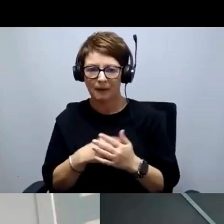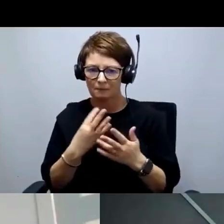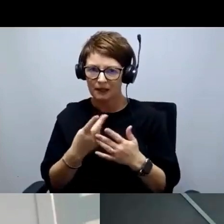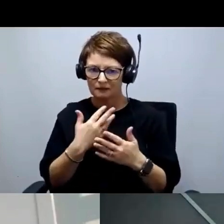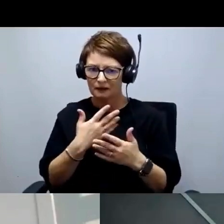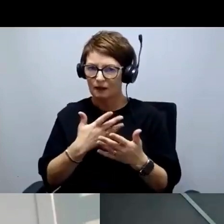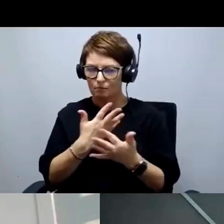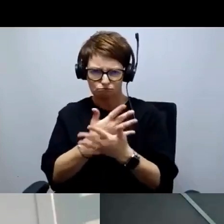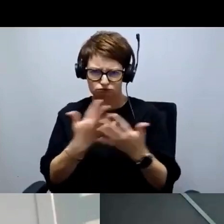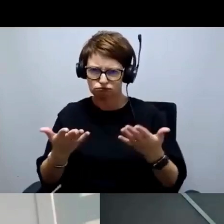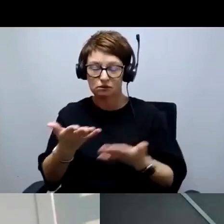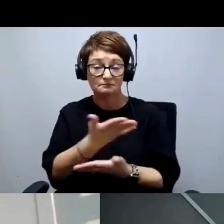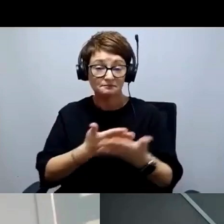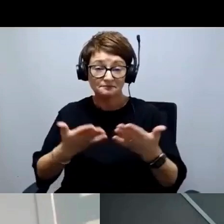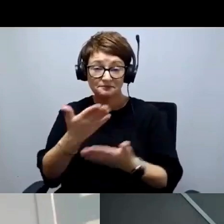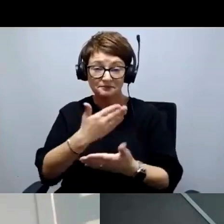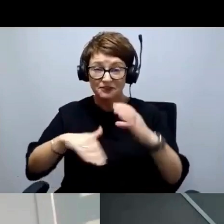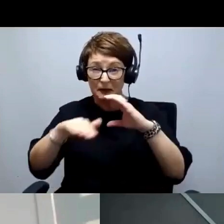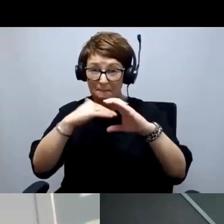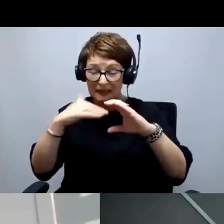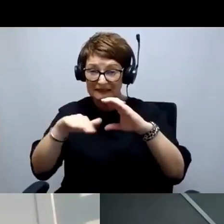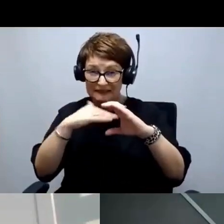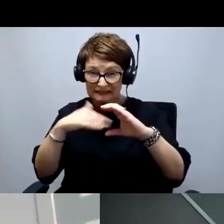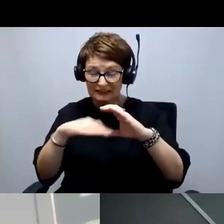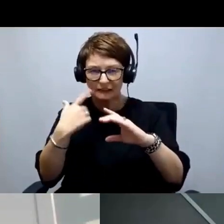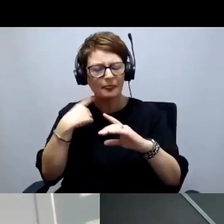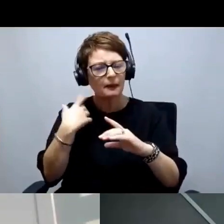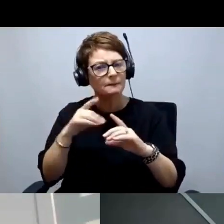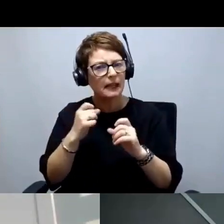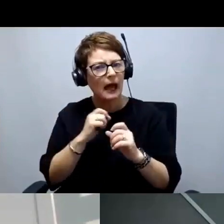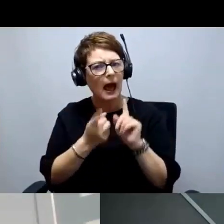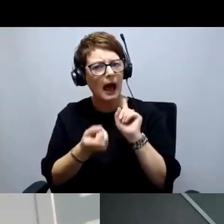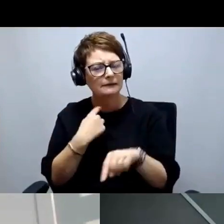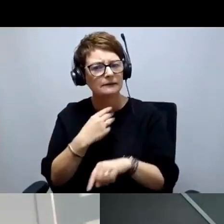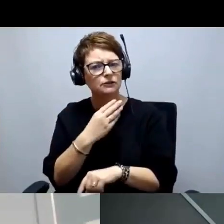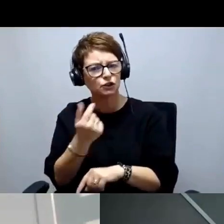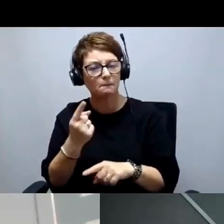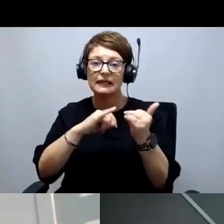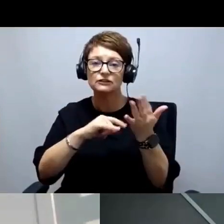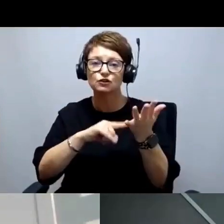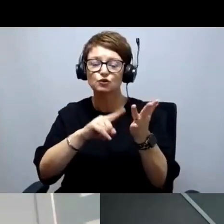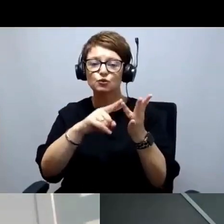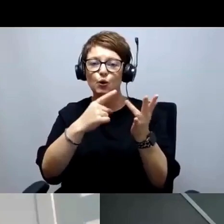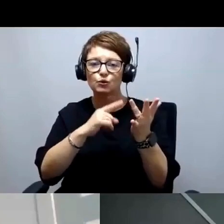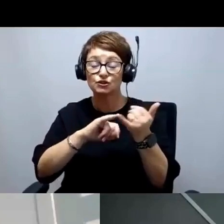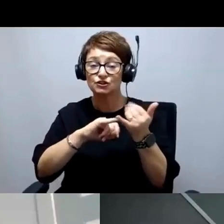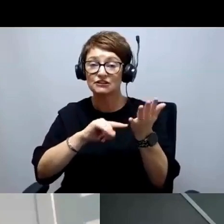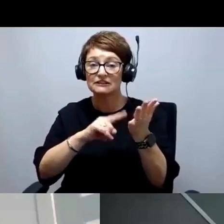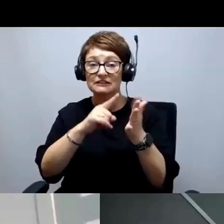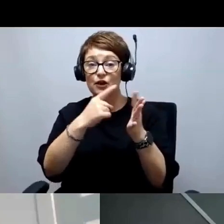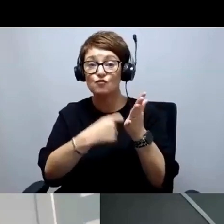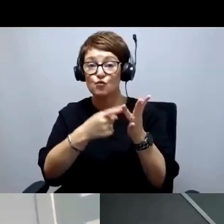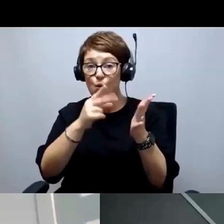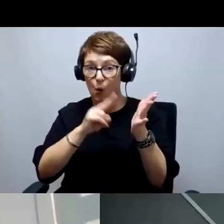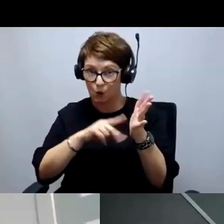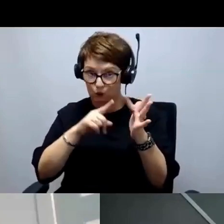of conversation, and I think you answered a little bit of it, Katie, around testosterone. There's been a lot in the chat